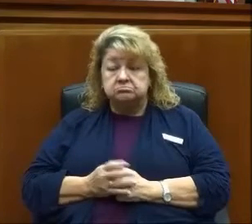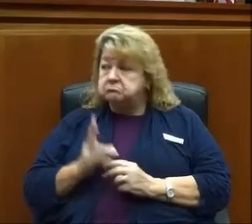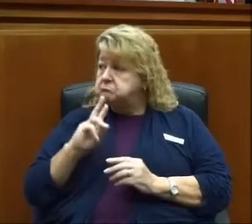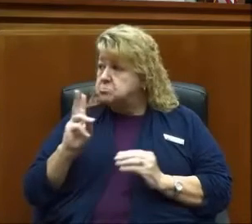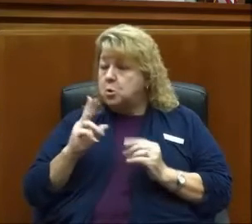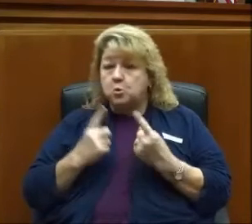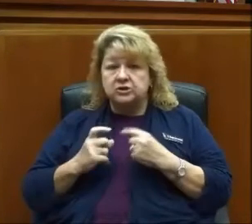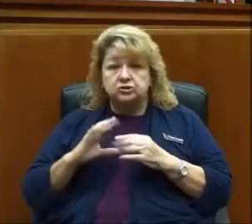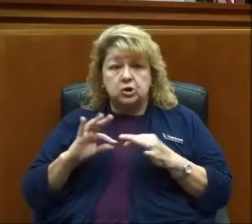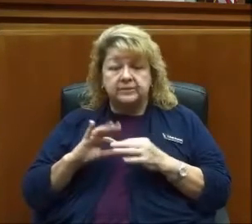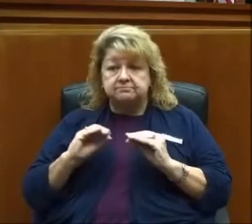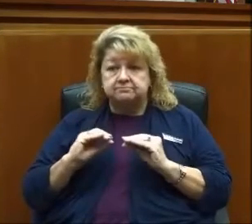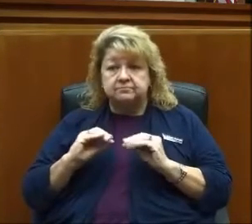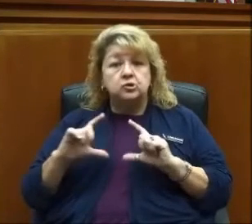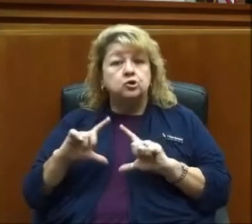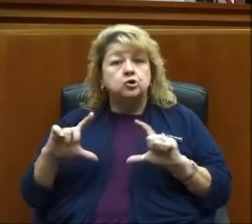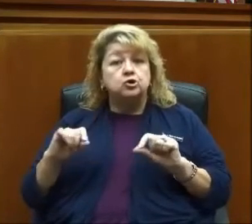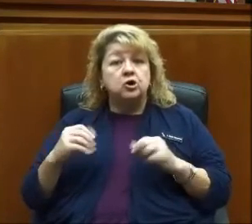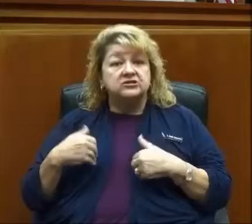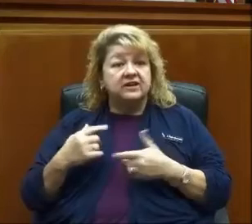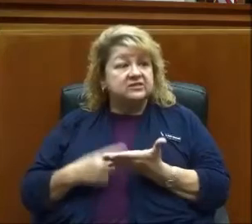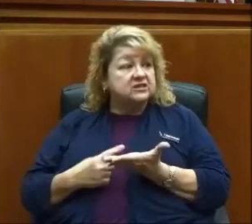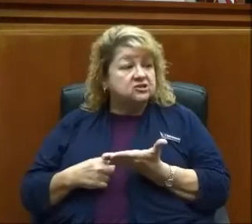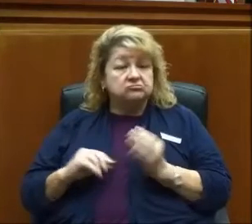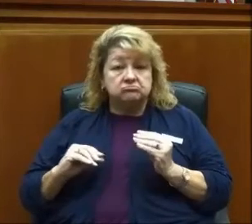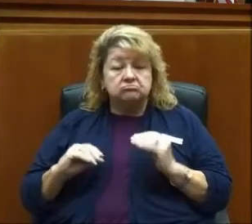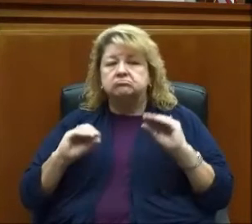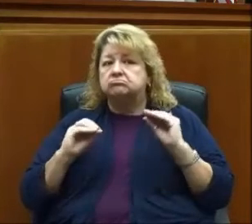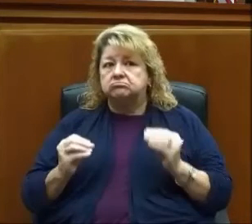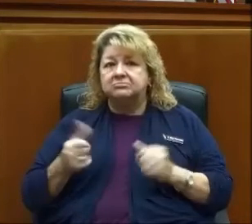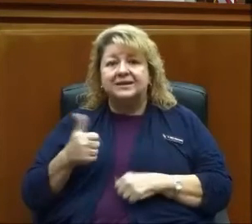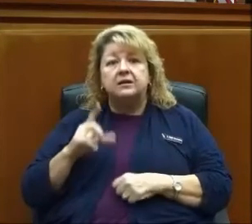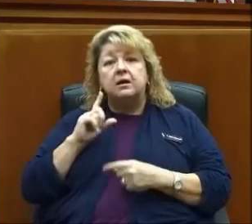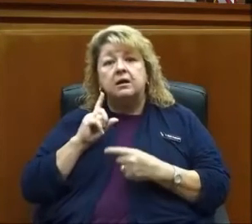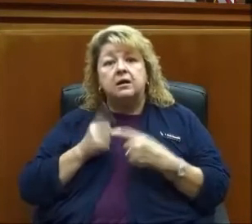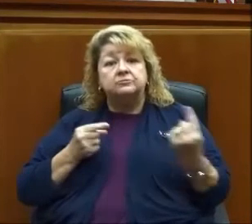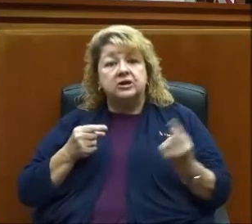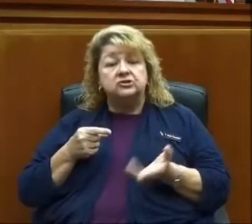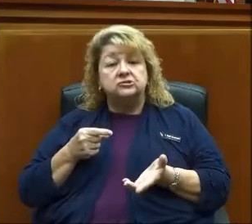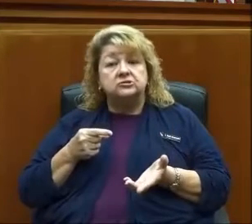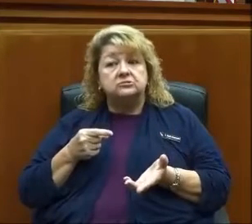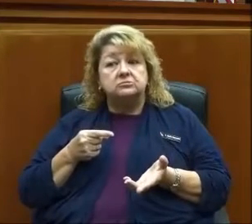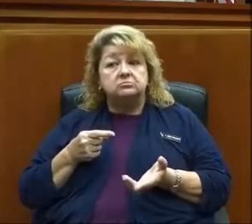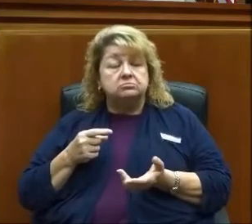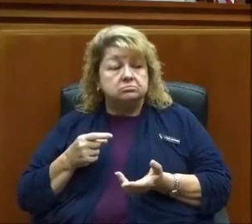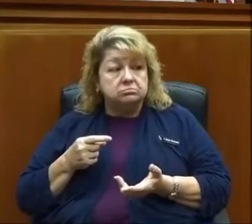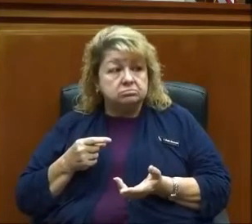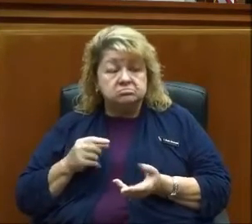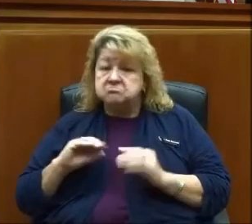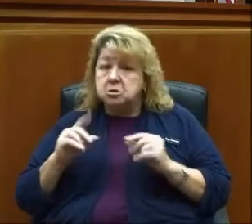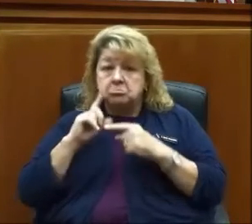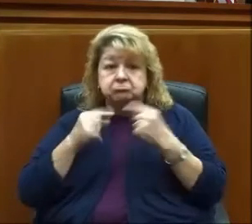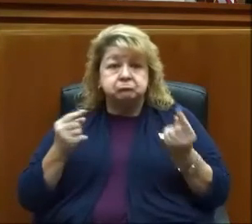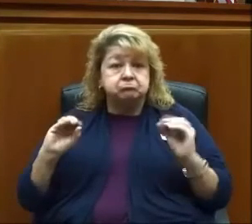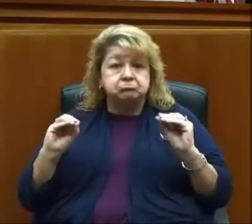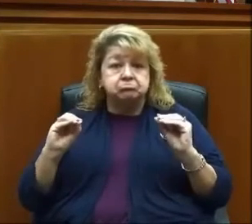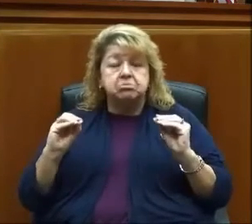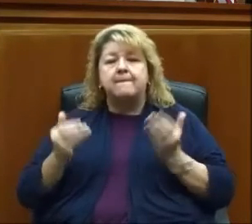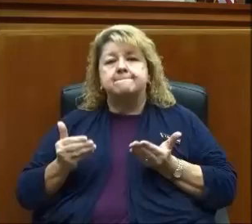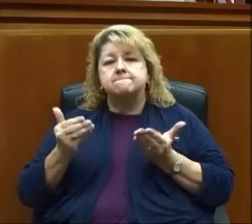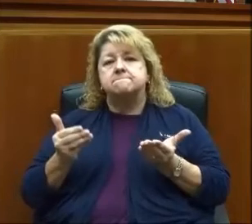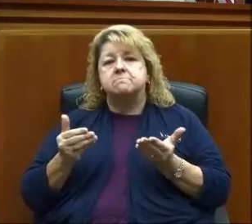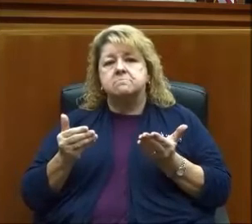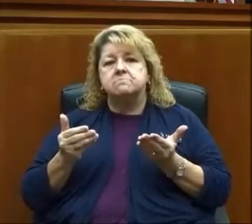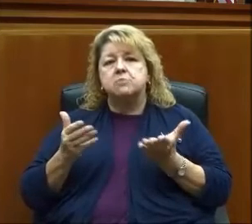Seeing none, do we have any cards? No. Do we have any objections to the motion? No objection, motion carries.